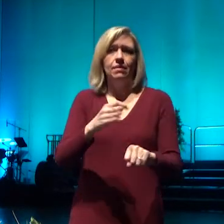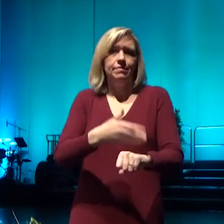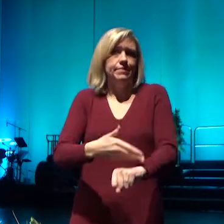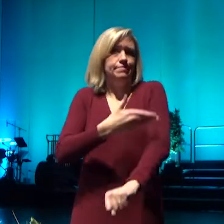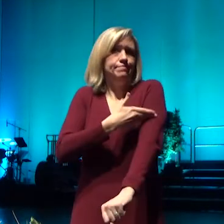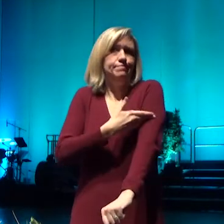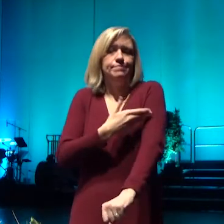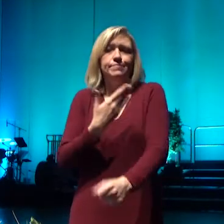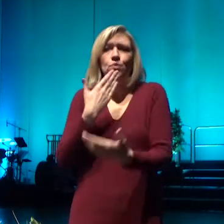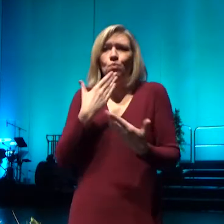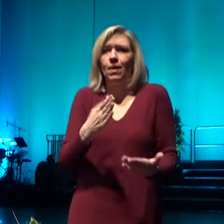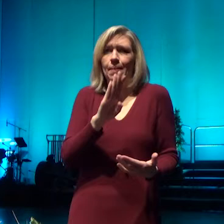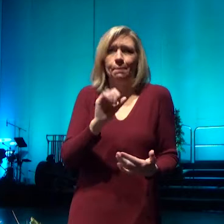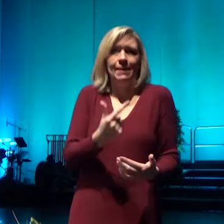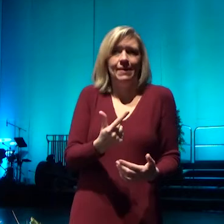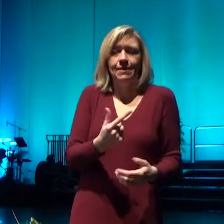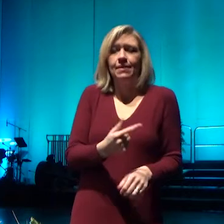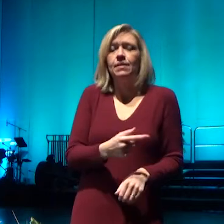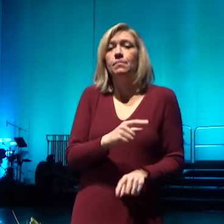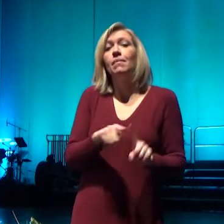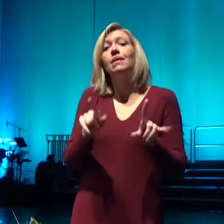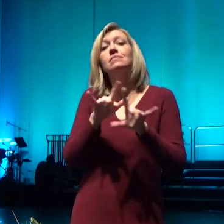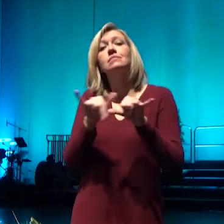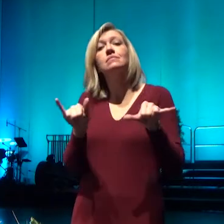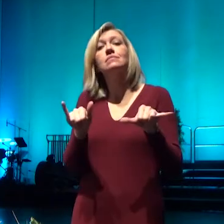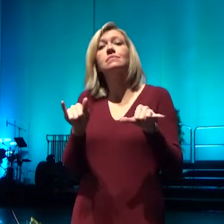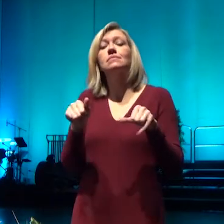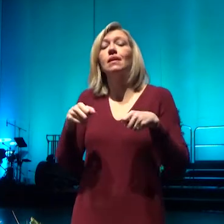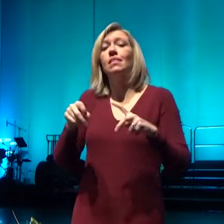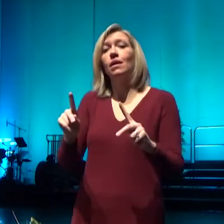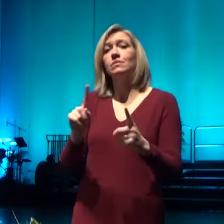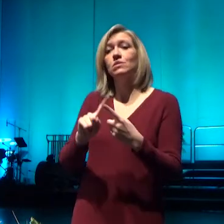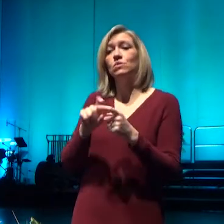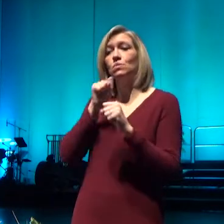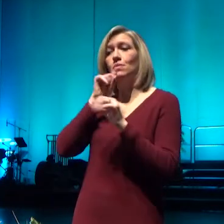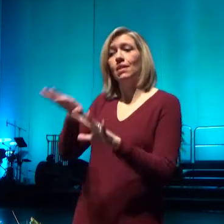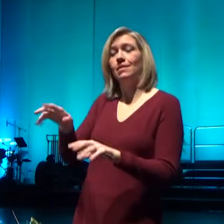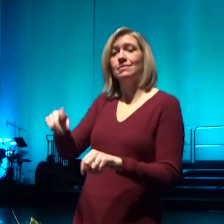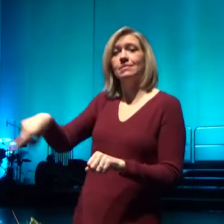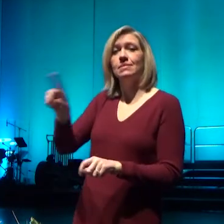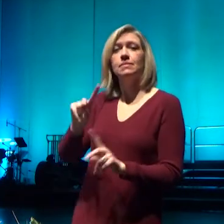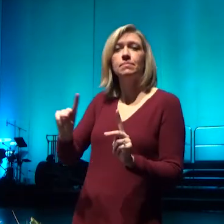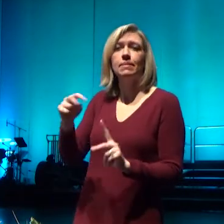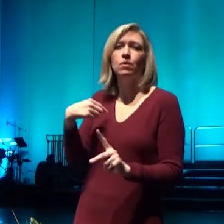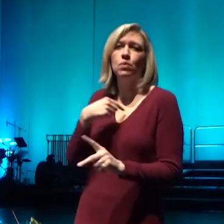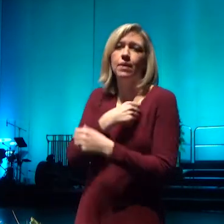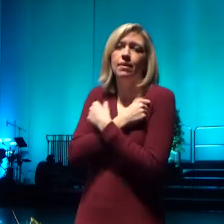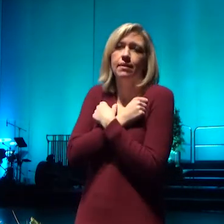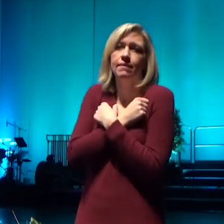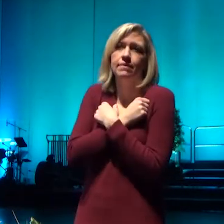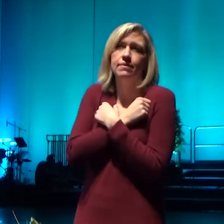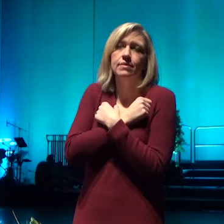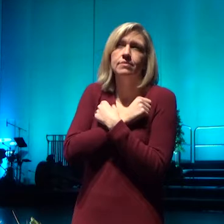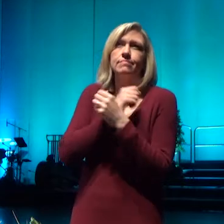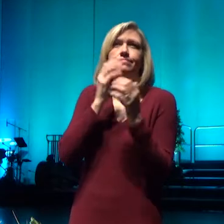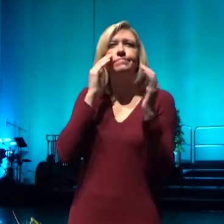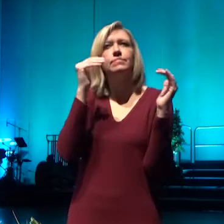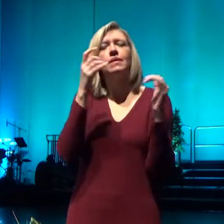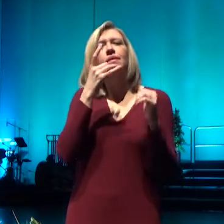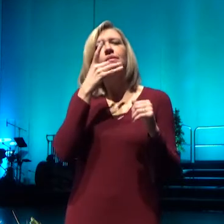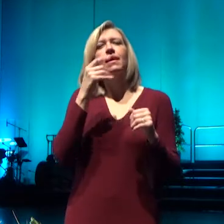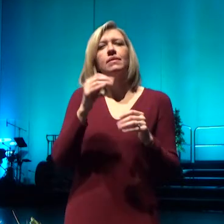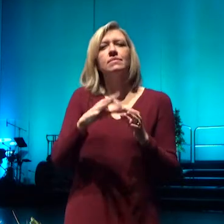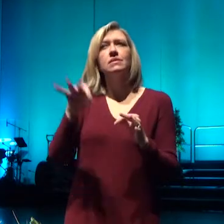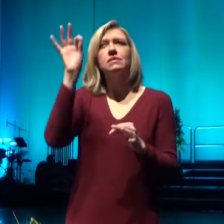well-being in our lives, but allows us to be a blessing for those that we love. May the light of Spirit